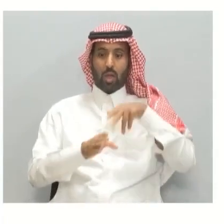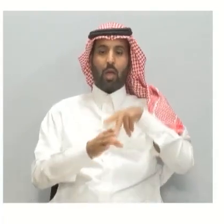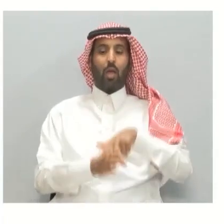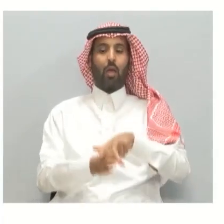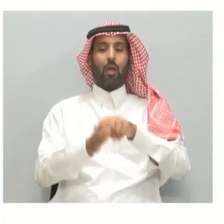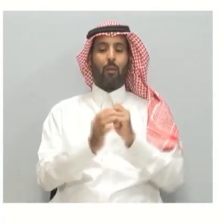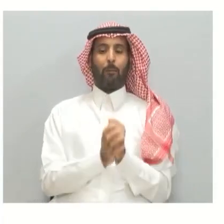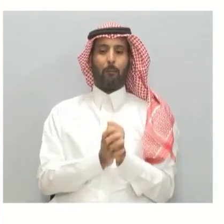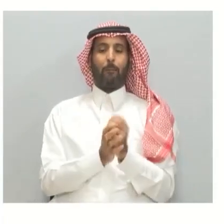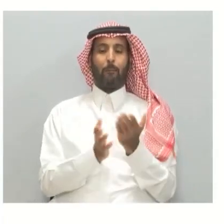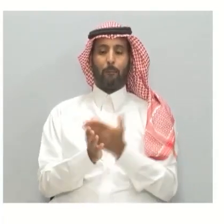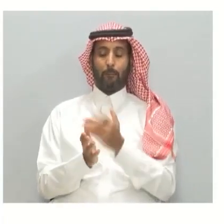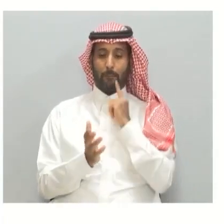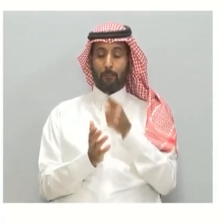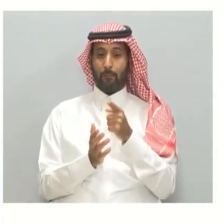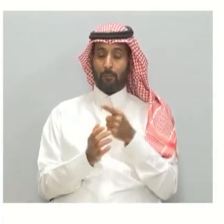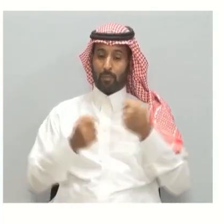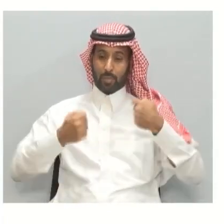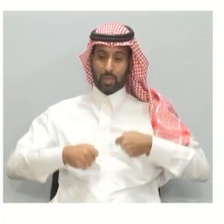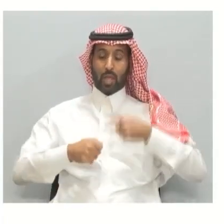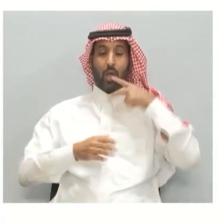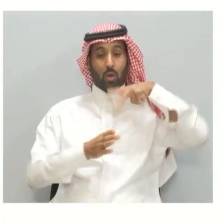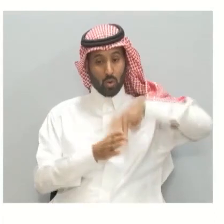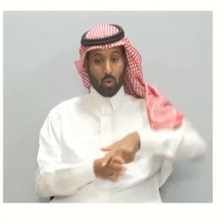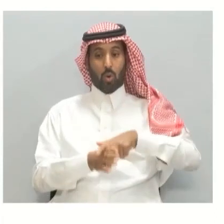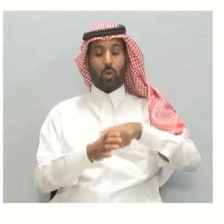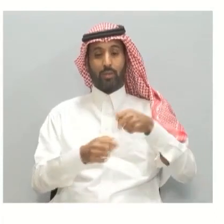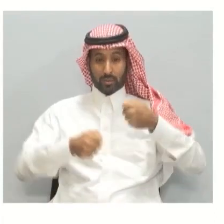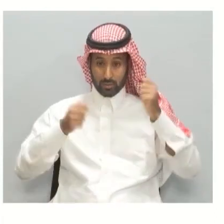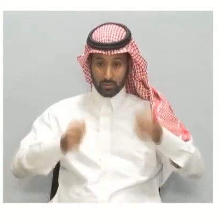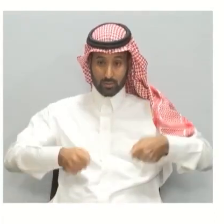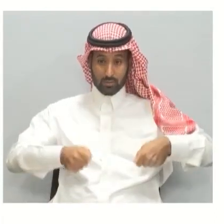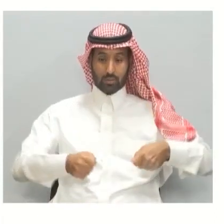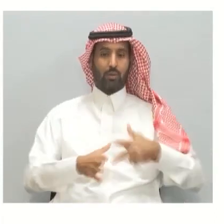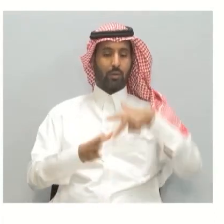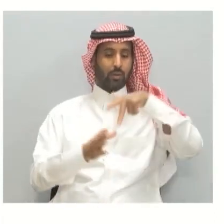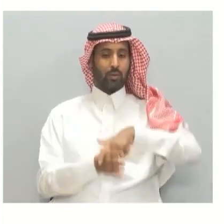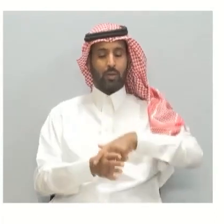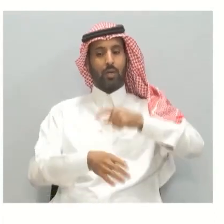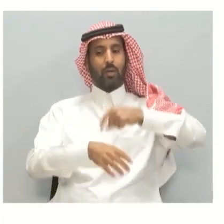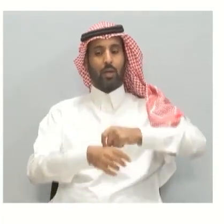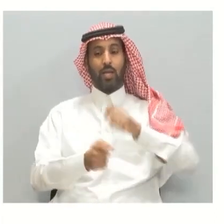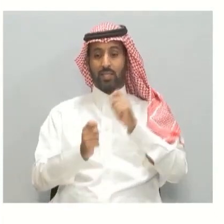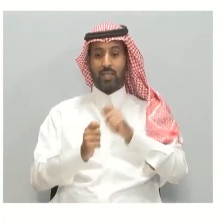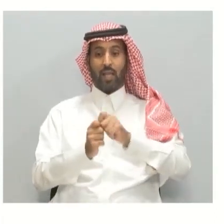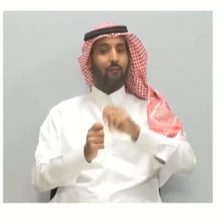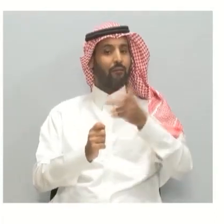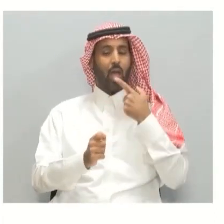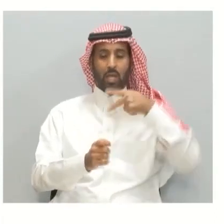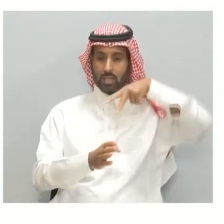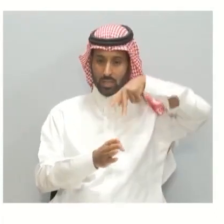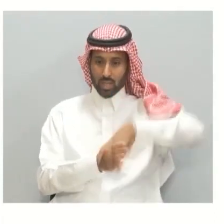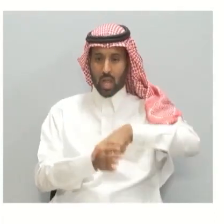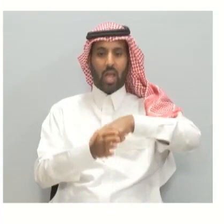accessory. Again, of course, this is related to horse riding from the definition here. The people who advise riders